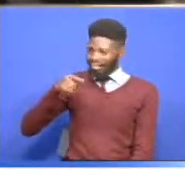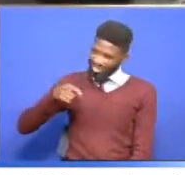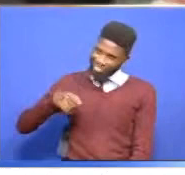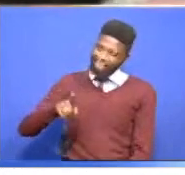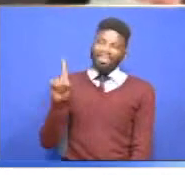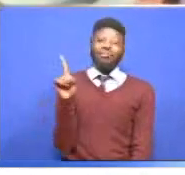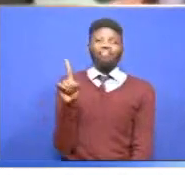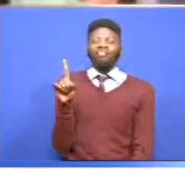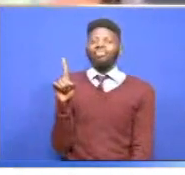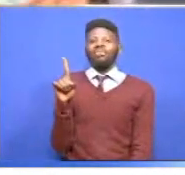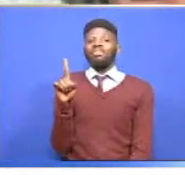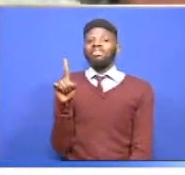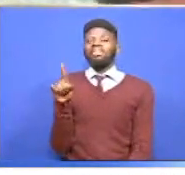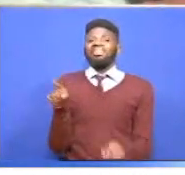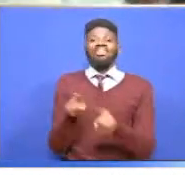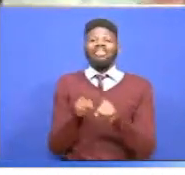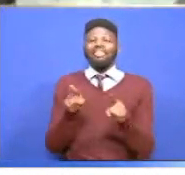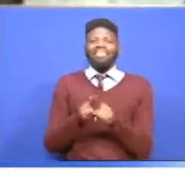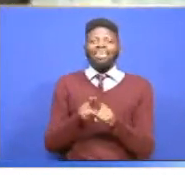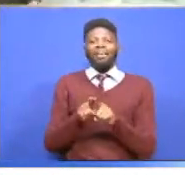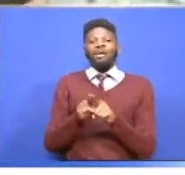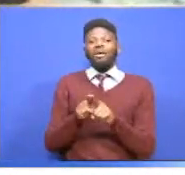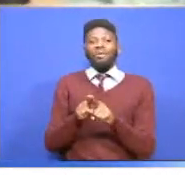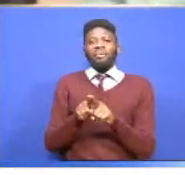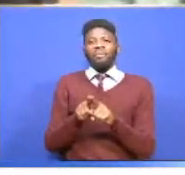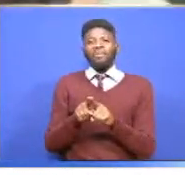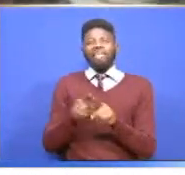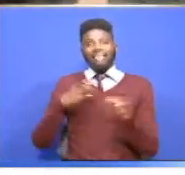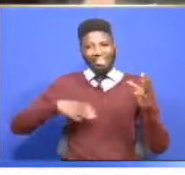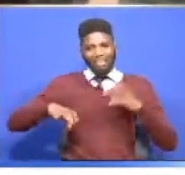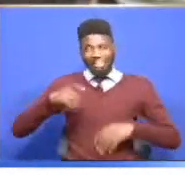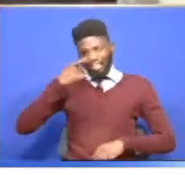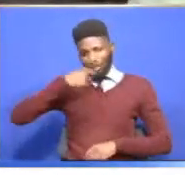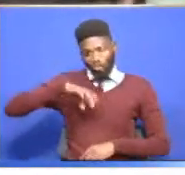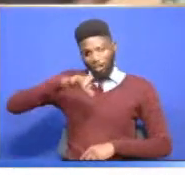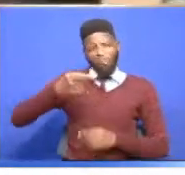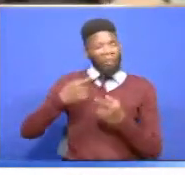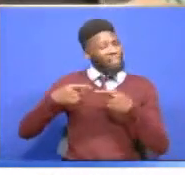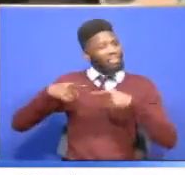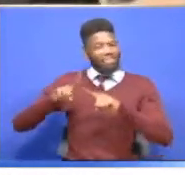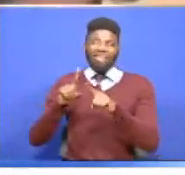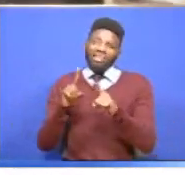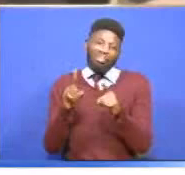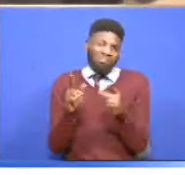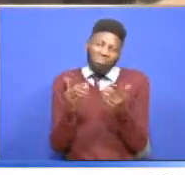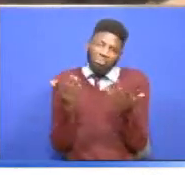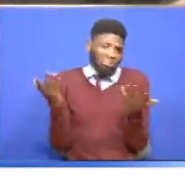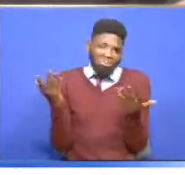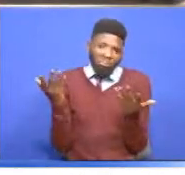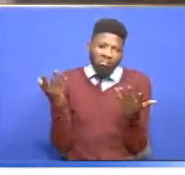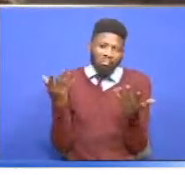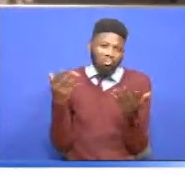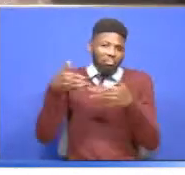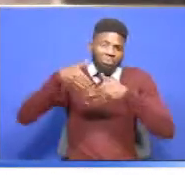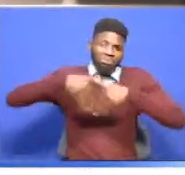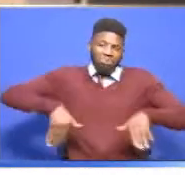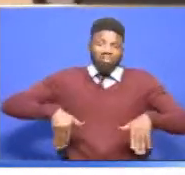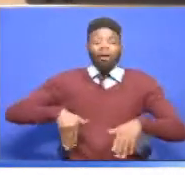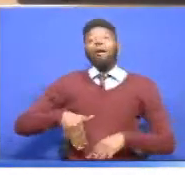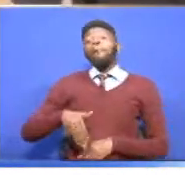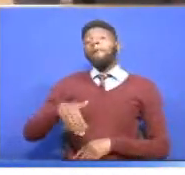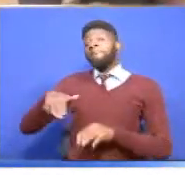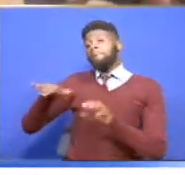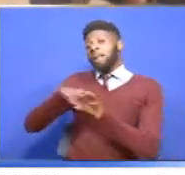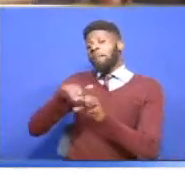He's a citizen of Kitui County, but he's not concerned completely. These members are doing their constitutional mandate,